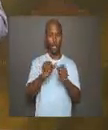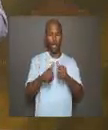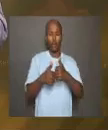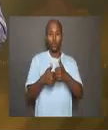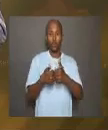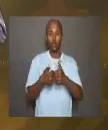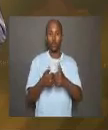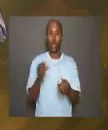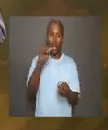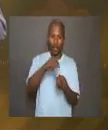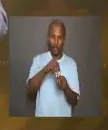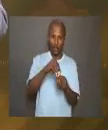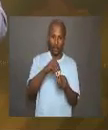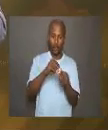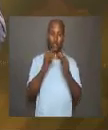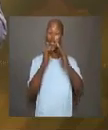to add,